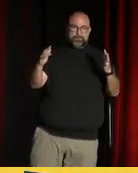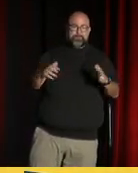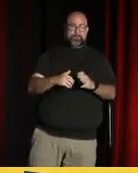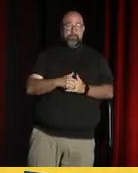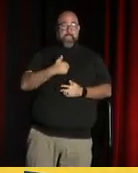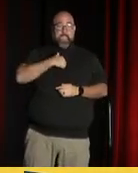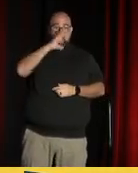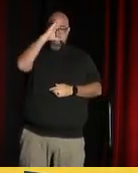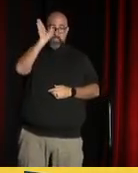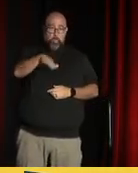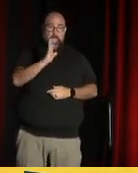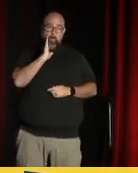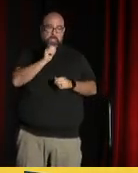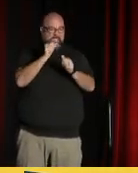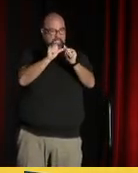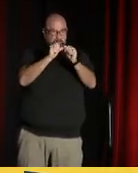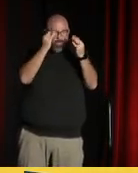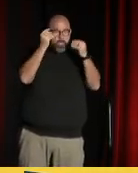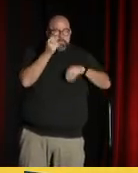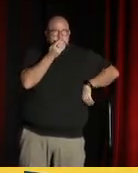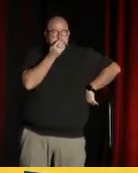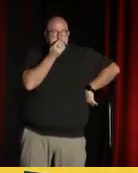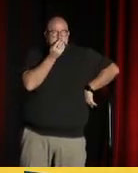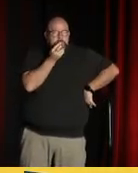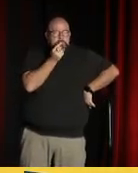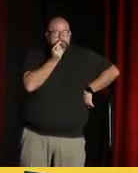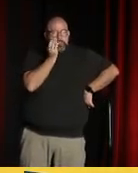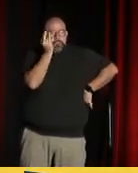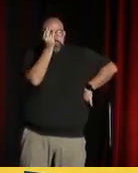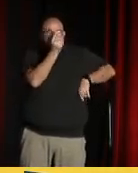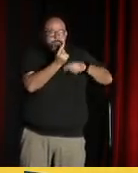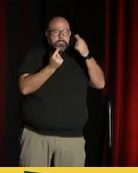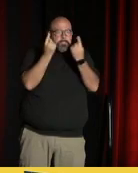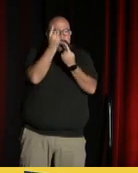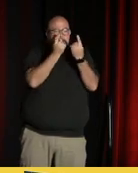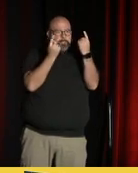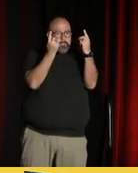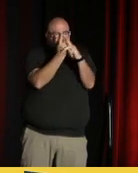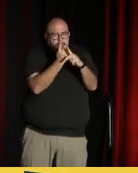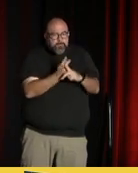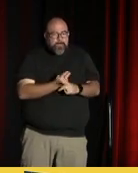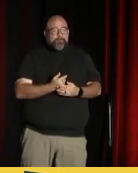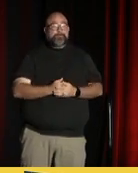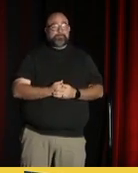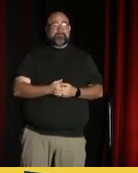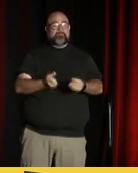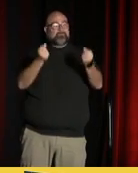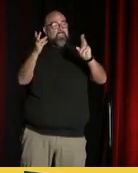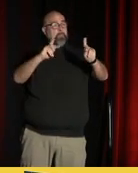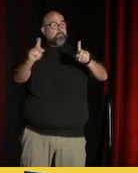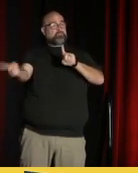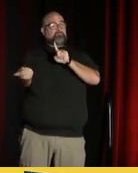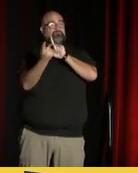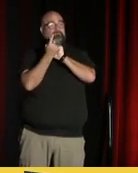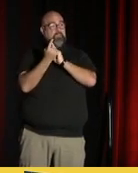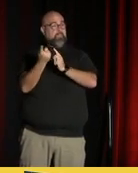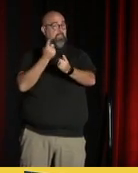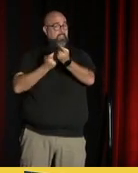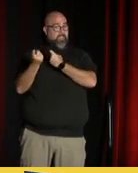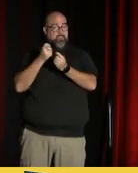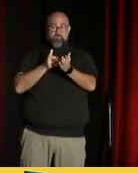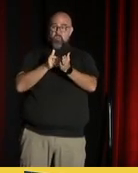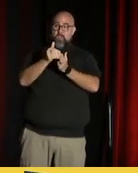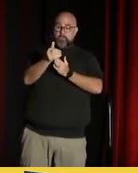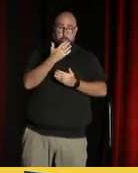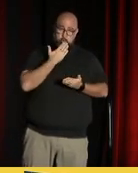I know that one's going to keep you thinking for a little while, isn't it? So the question I get asked most often, and